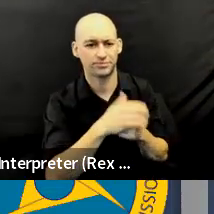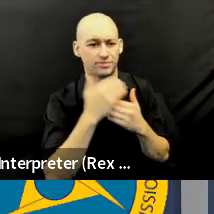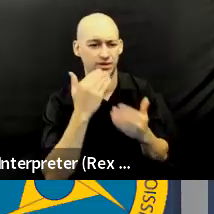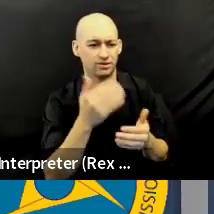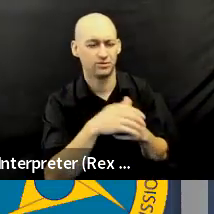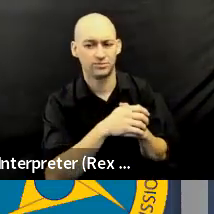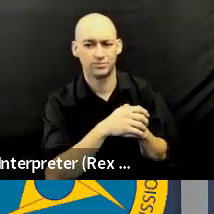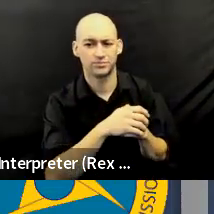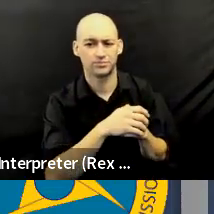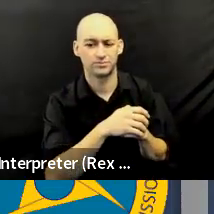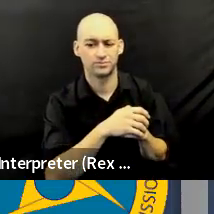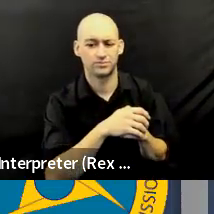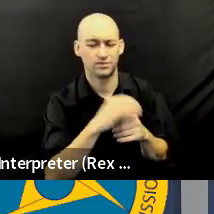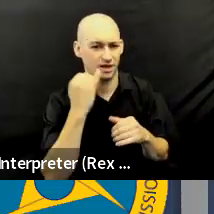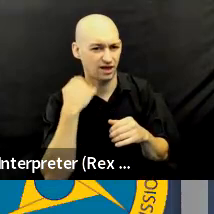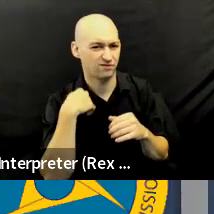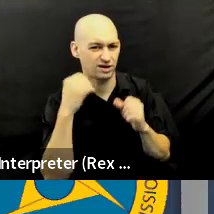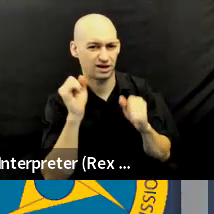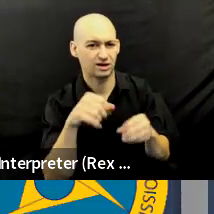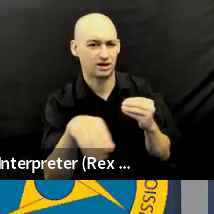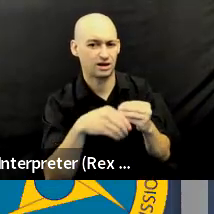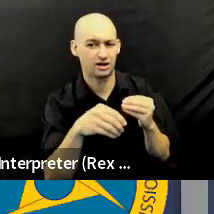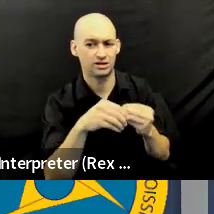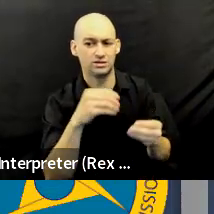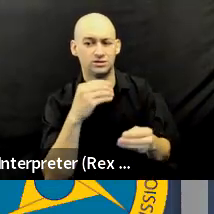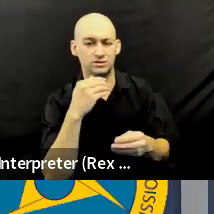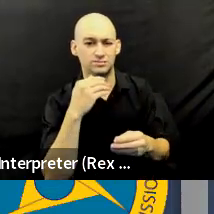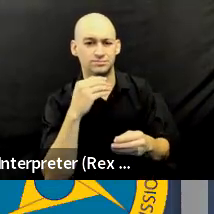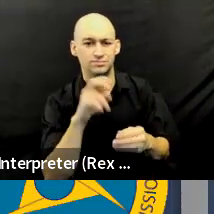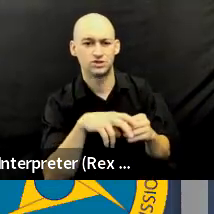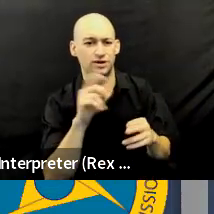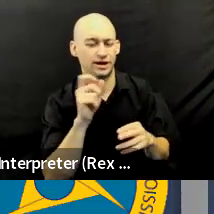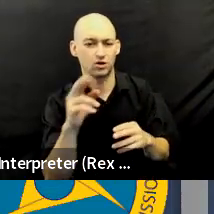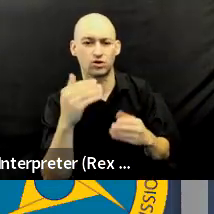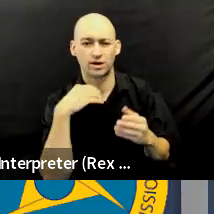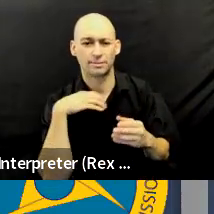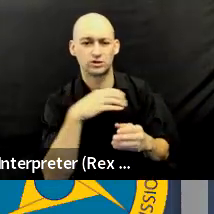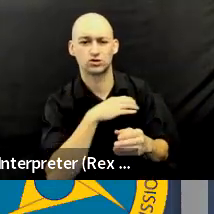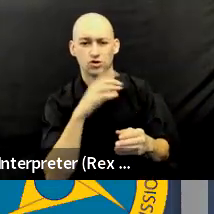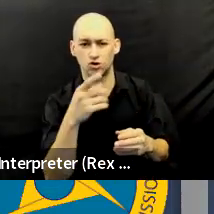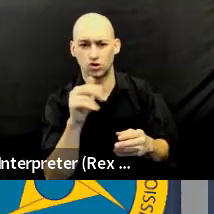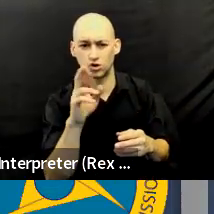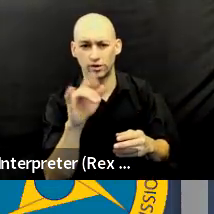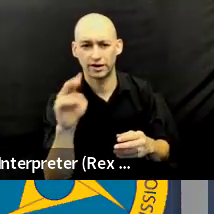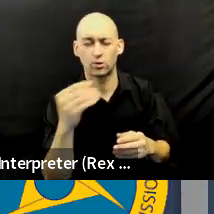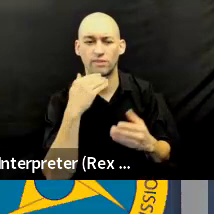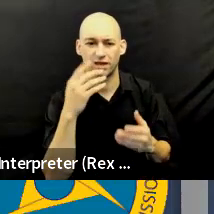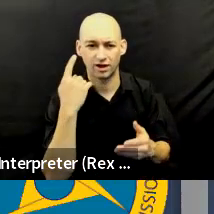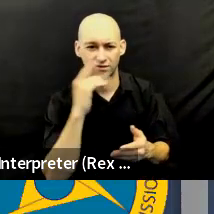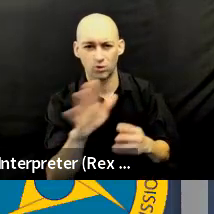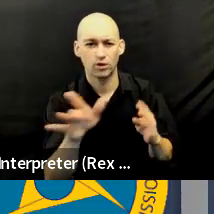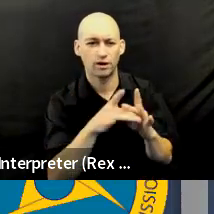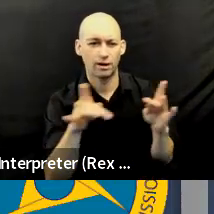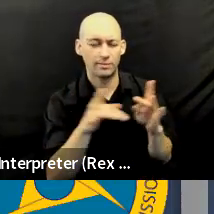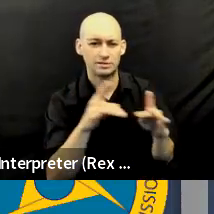Thank you, Vice Chair. If I could just real quickly, Chair Eager, Commissioner Gardino, thanks for those comments. And